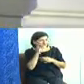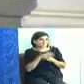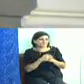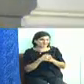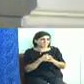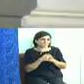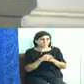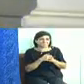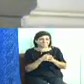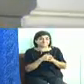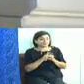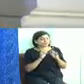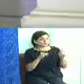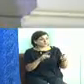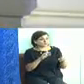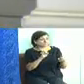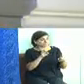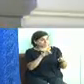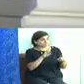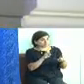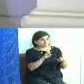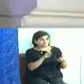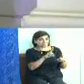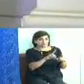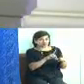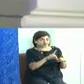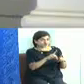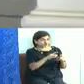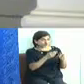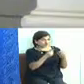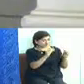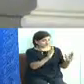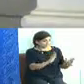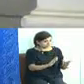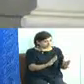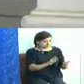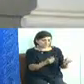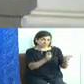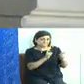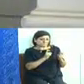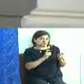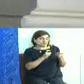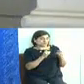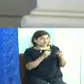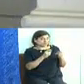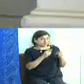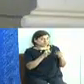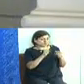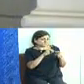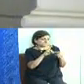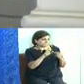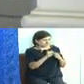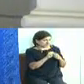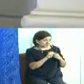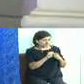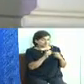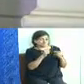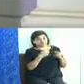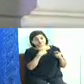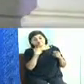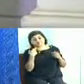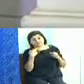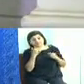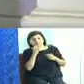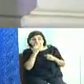And if you go to a seed dealer and just say, well, give me some seeds, you're going to run the risk of getting the wrong seeds or seeds that are no